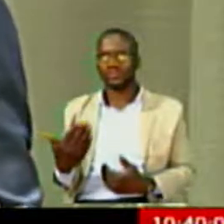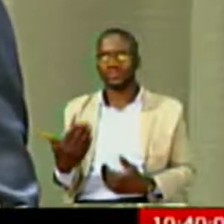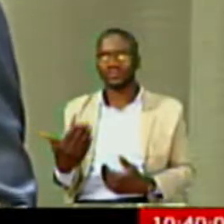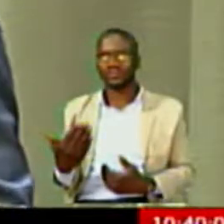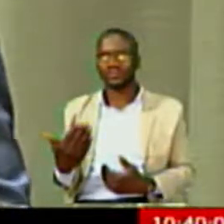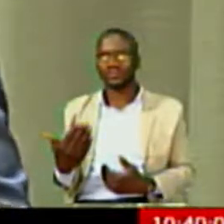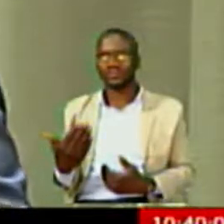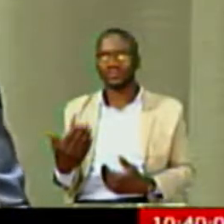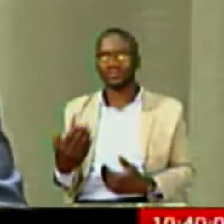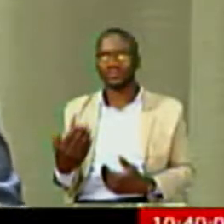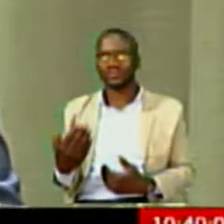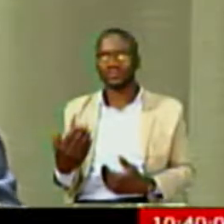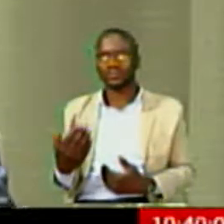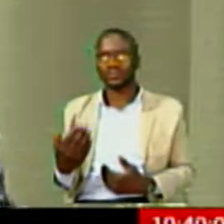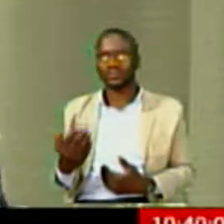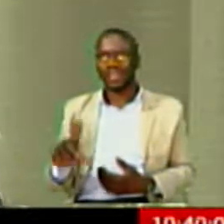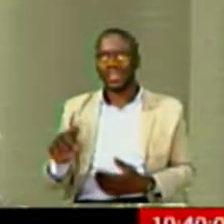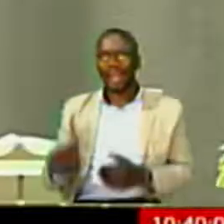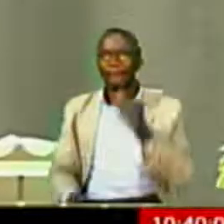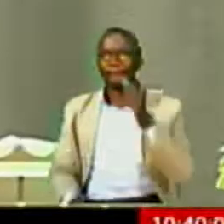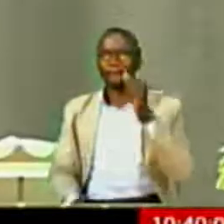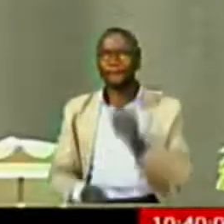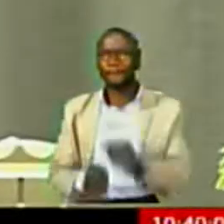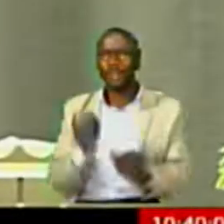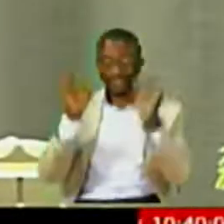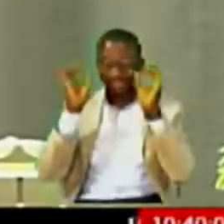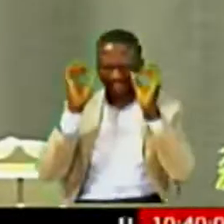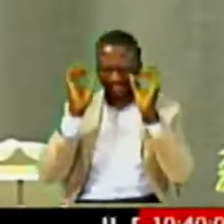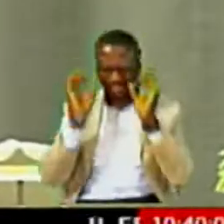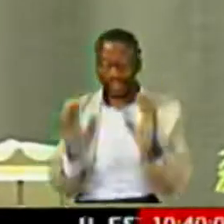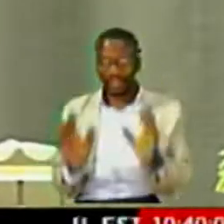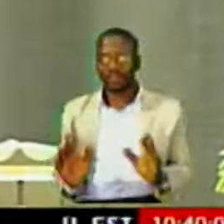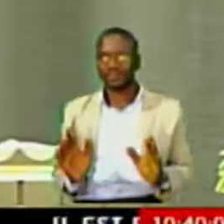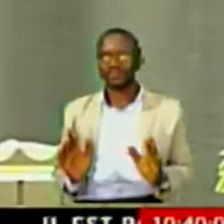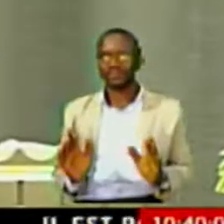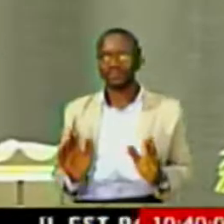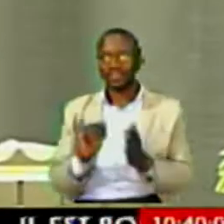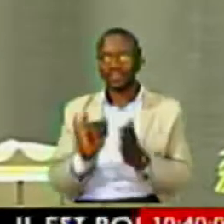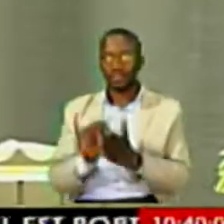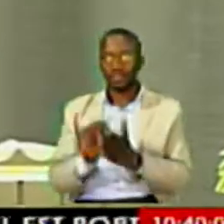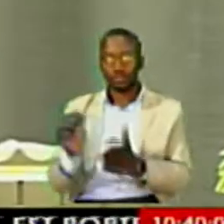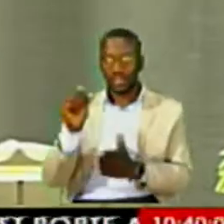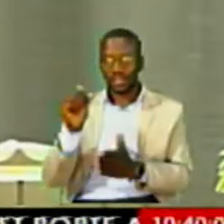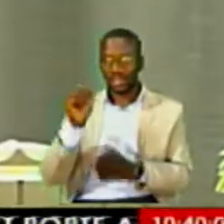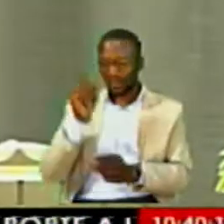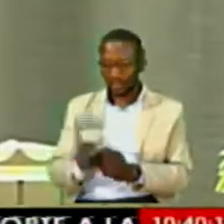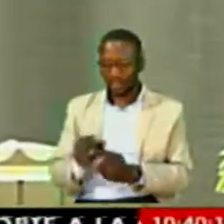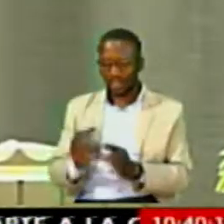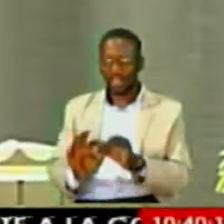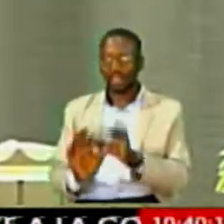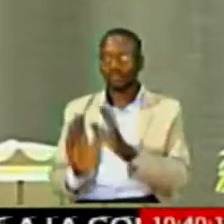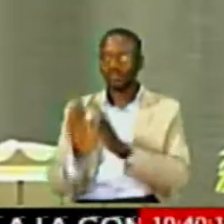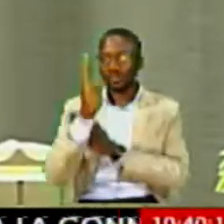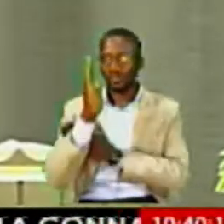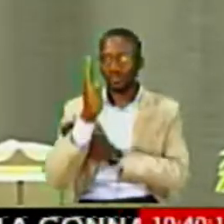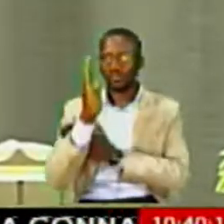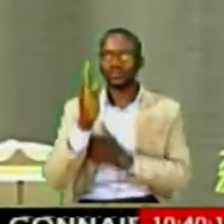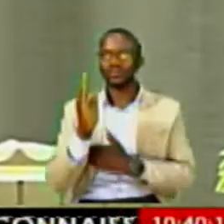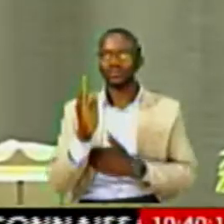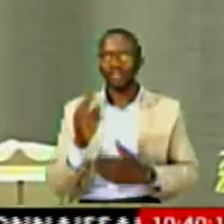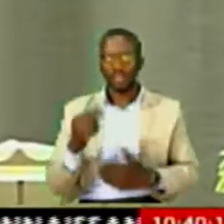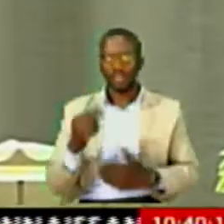la plus grave, if there is a more serious thing, c'est l'incrédulité. to God, it's unbelief. Nous